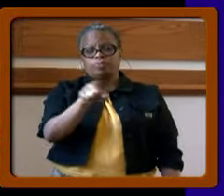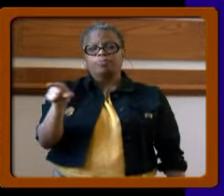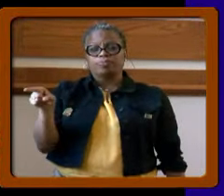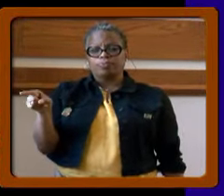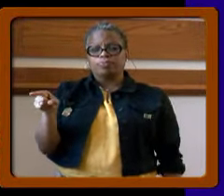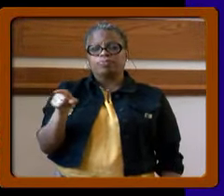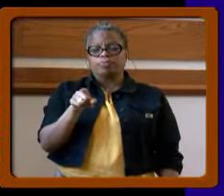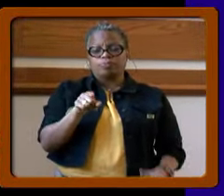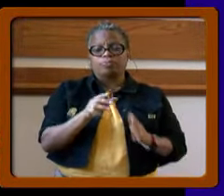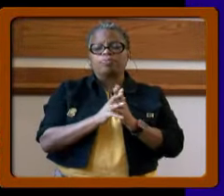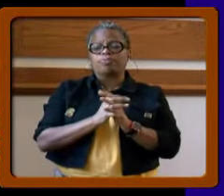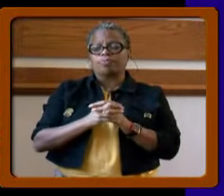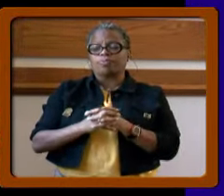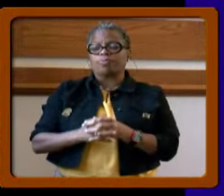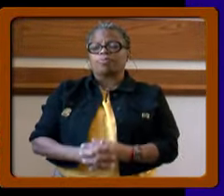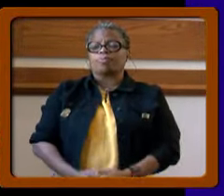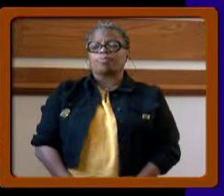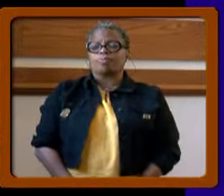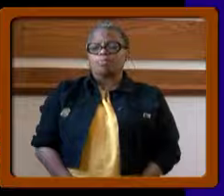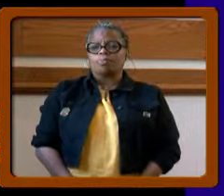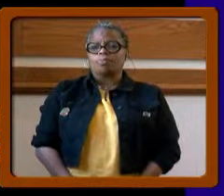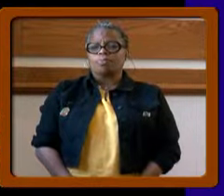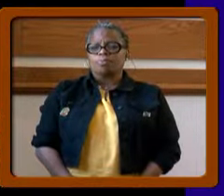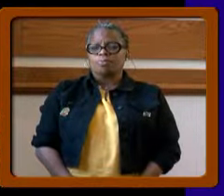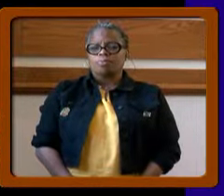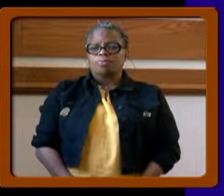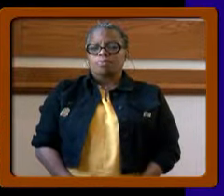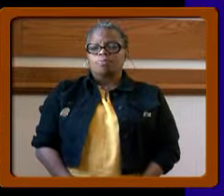We pray prayers.